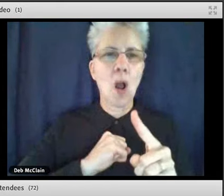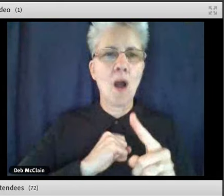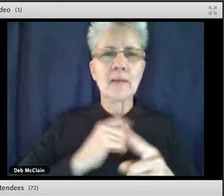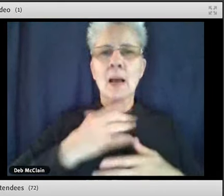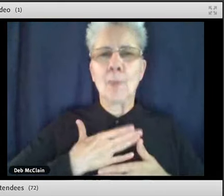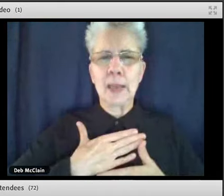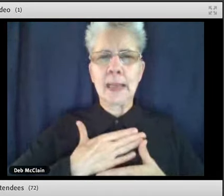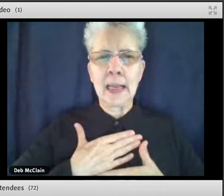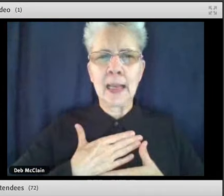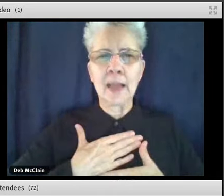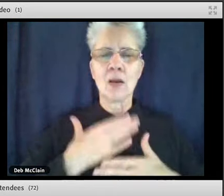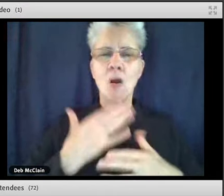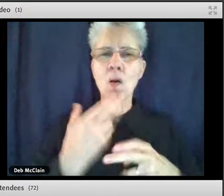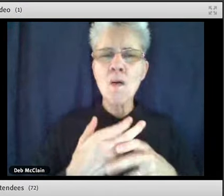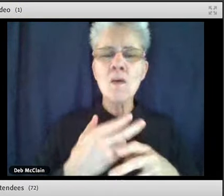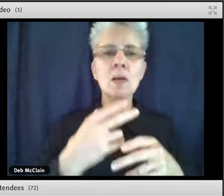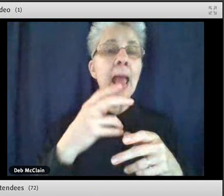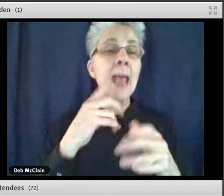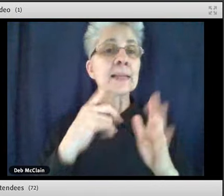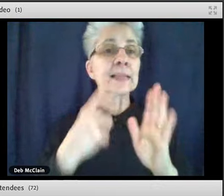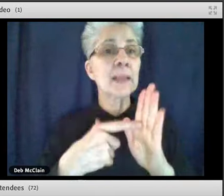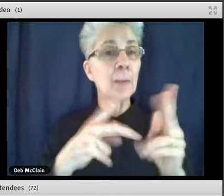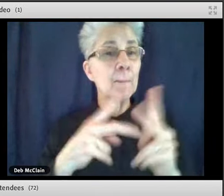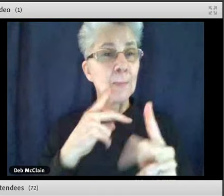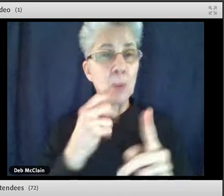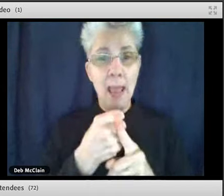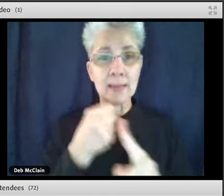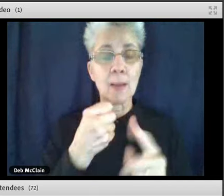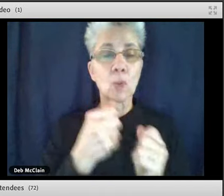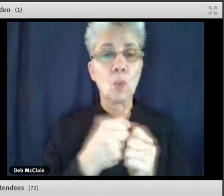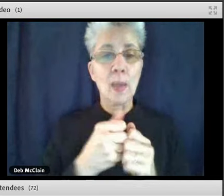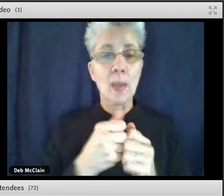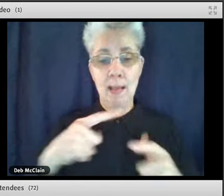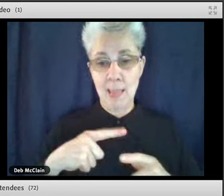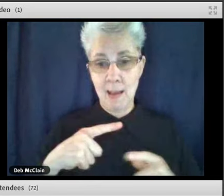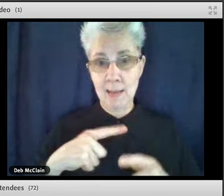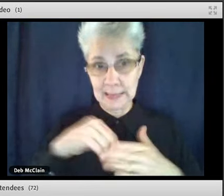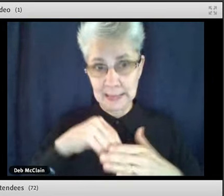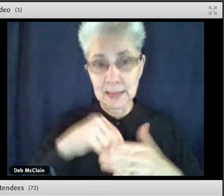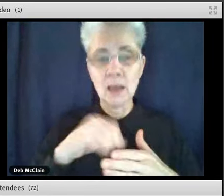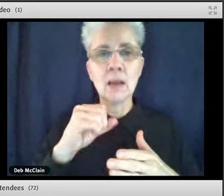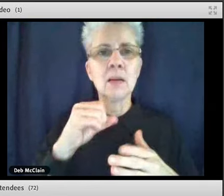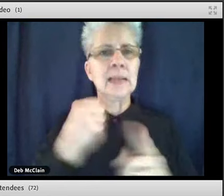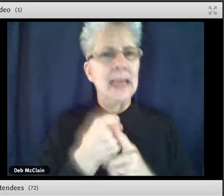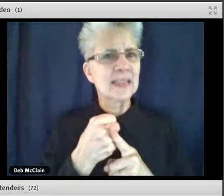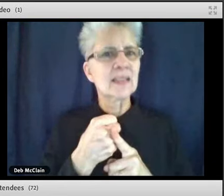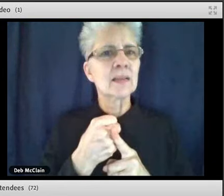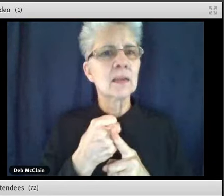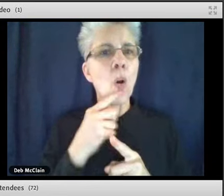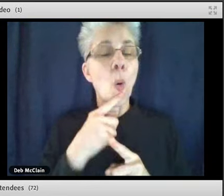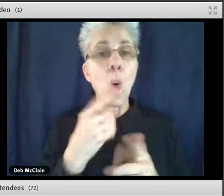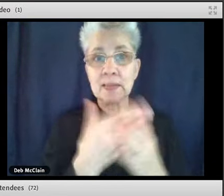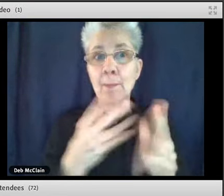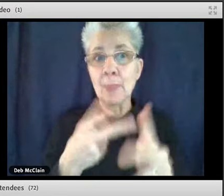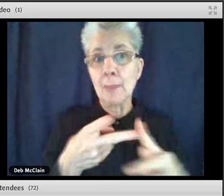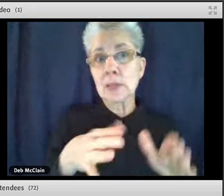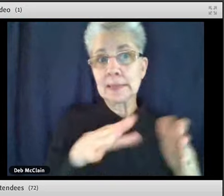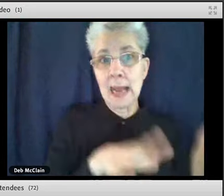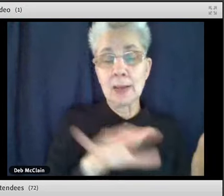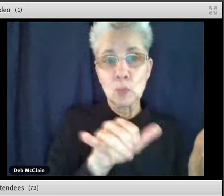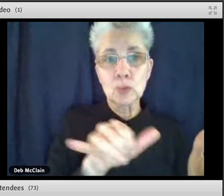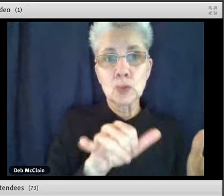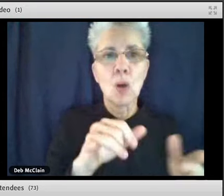breath, and sometimes people end up with both lungs, and of course, people are dying, which is